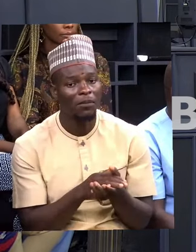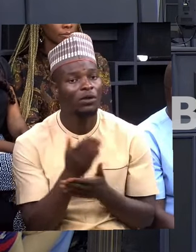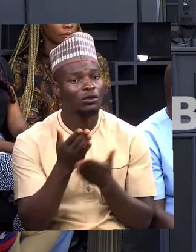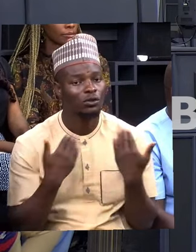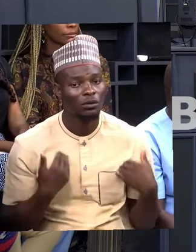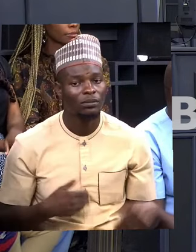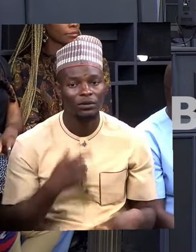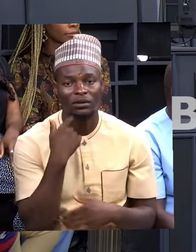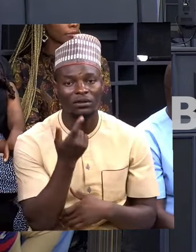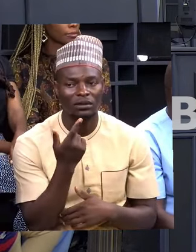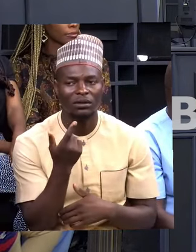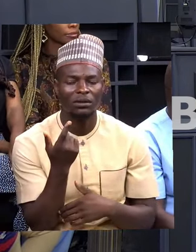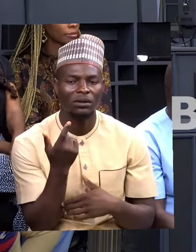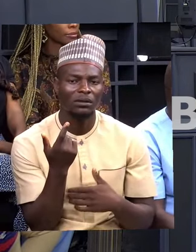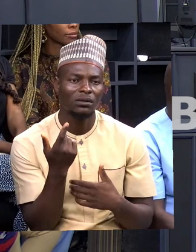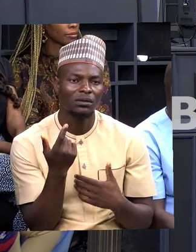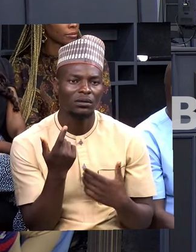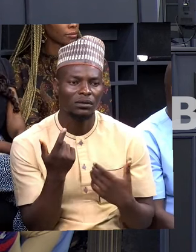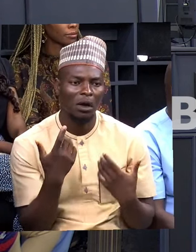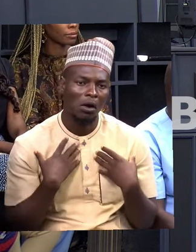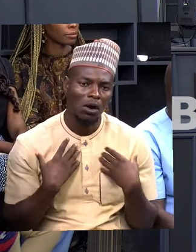Somebody say courage.